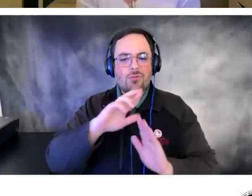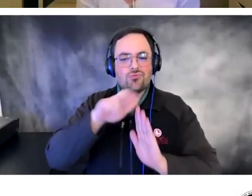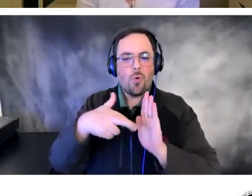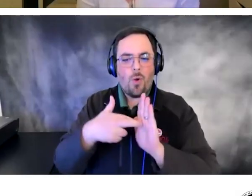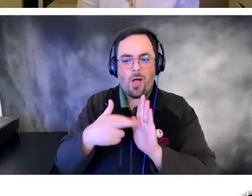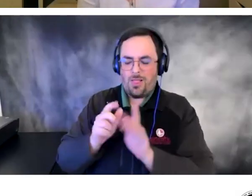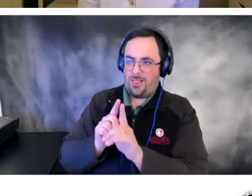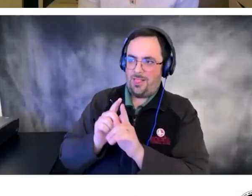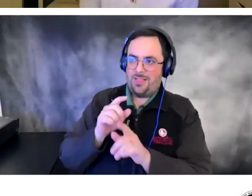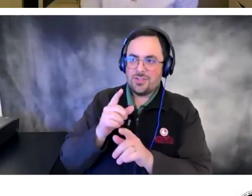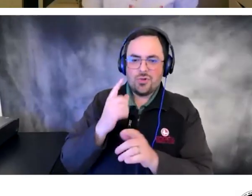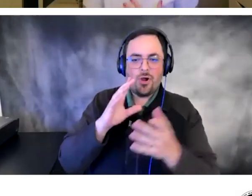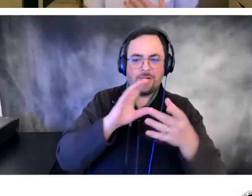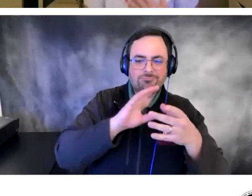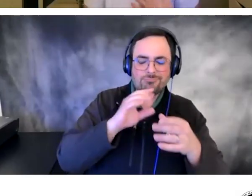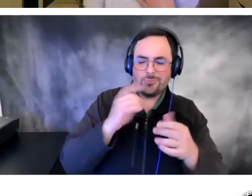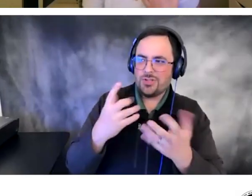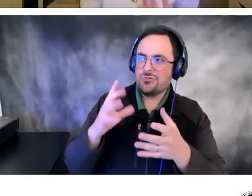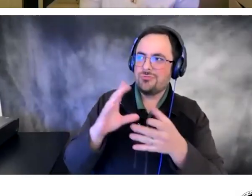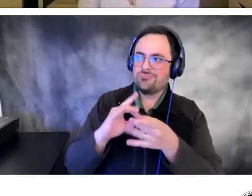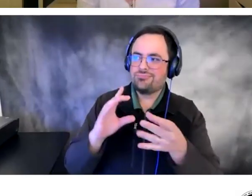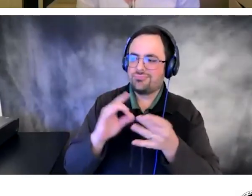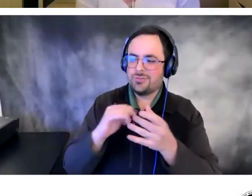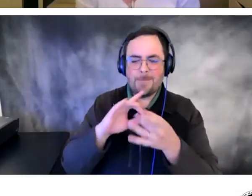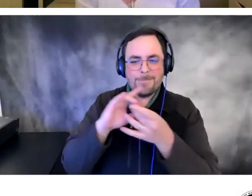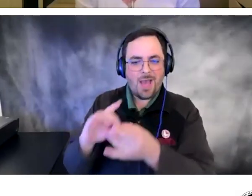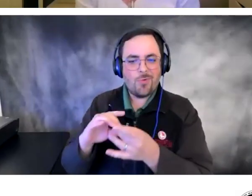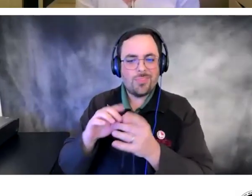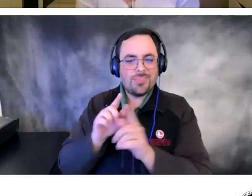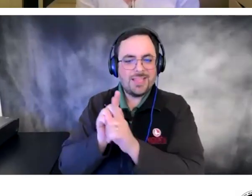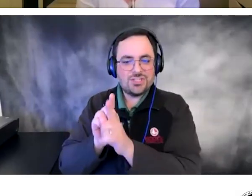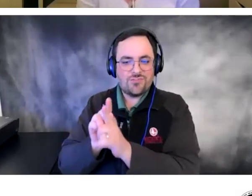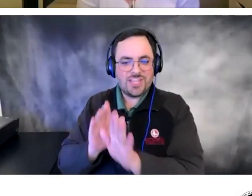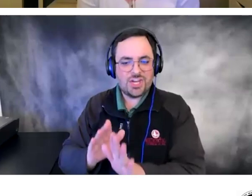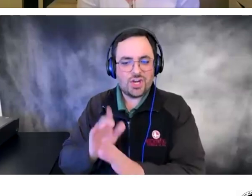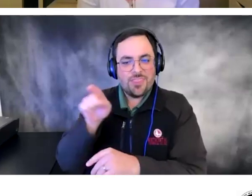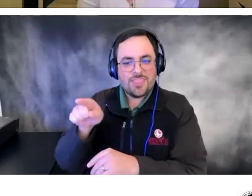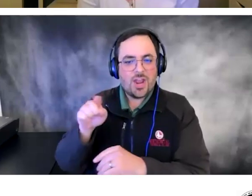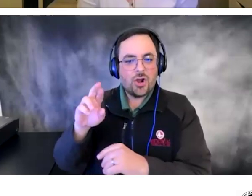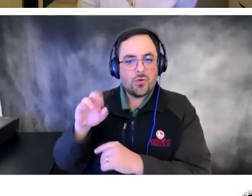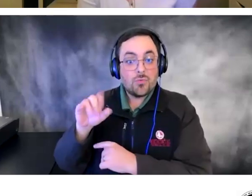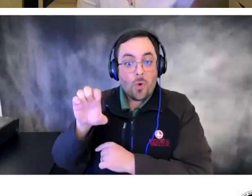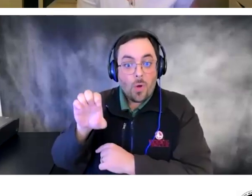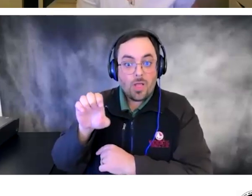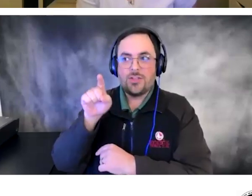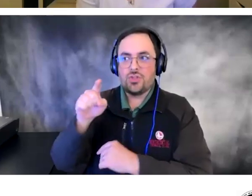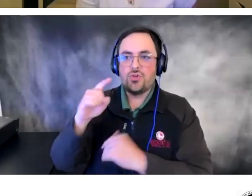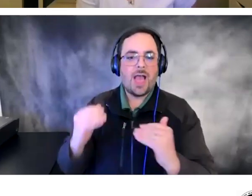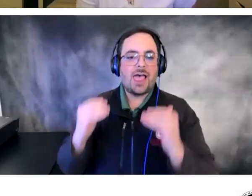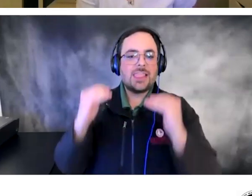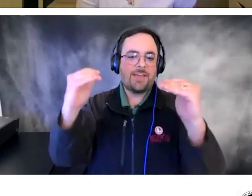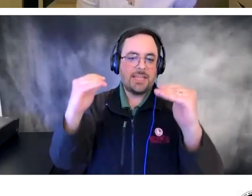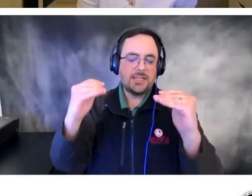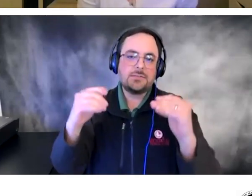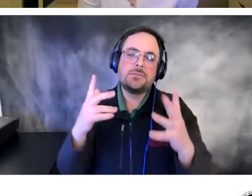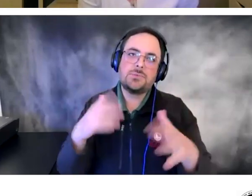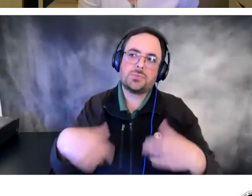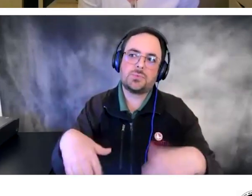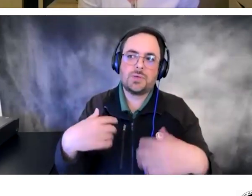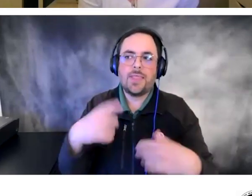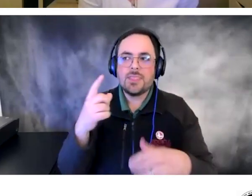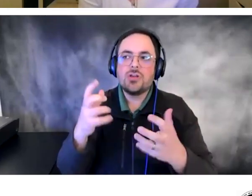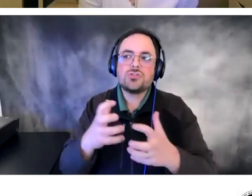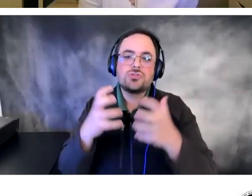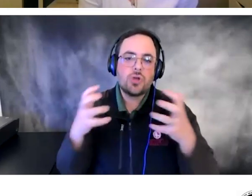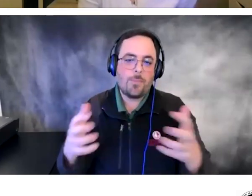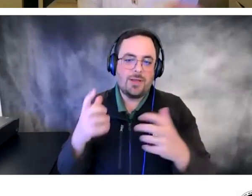the role of the intervener. And this is something that I don't think is done enough for our interveners in the field. There's so much that